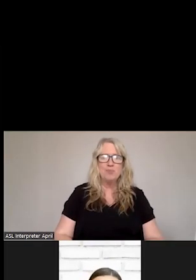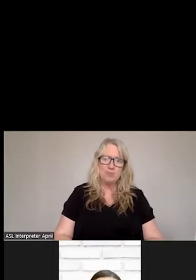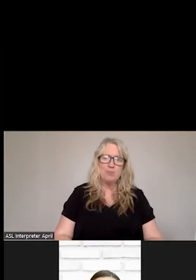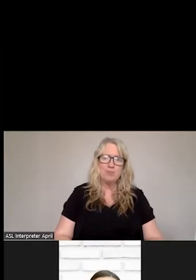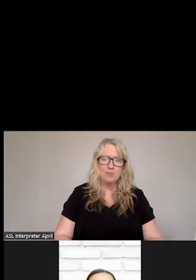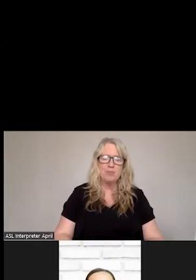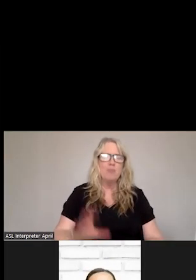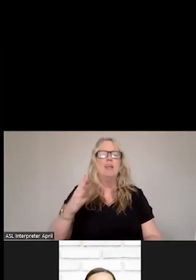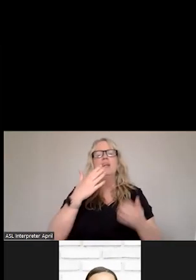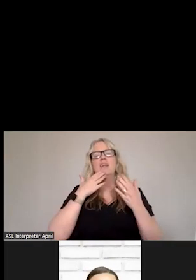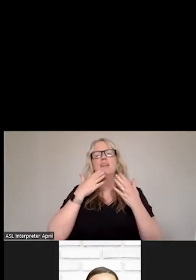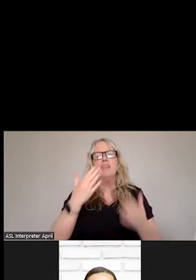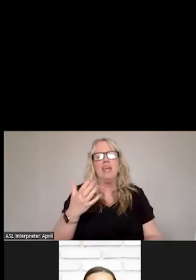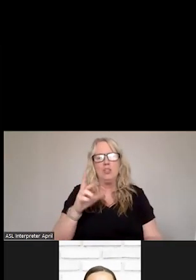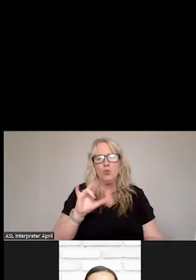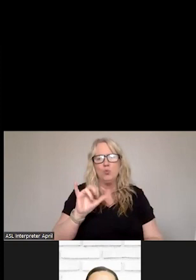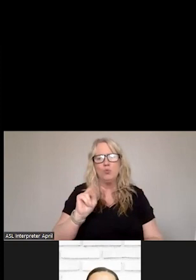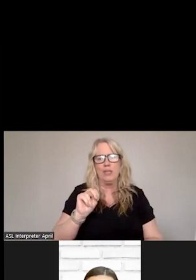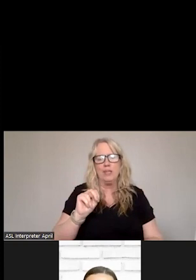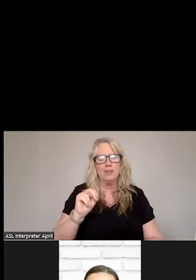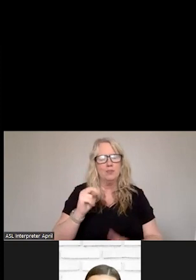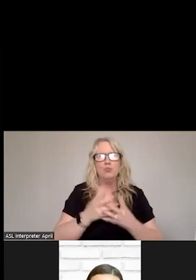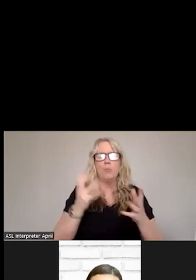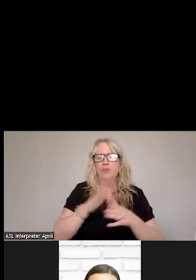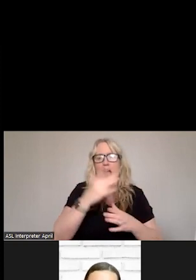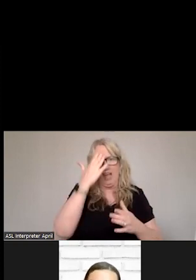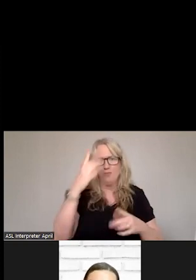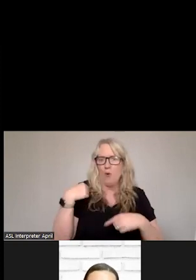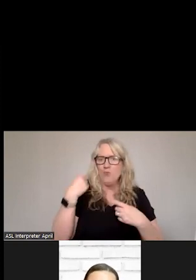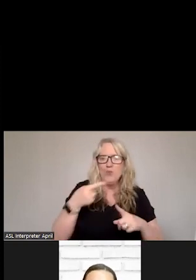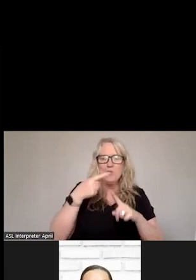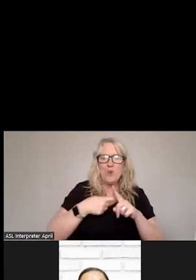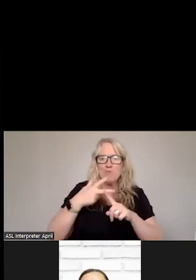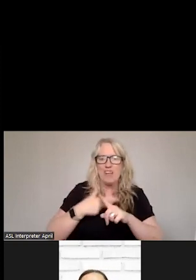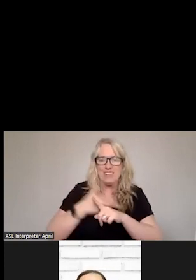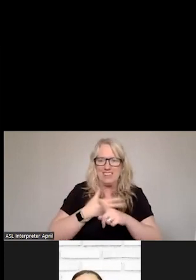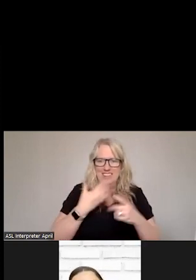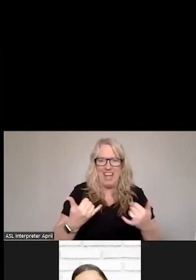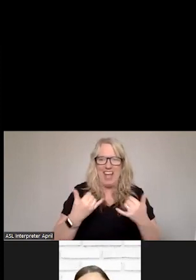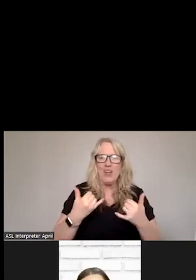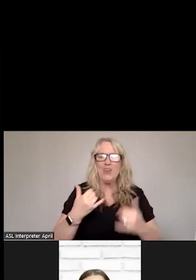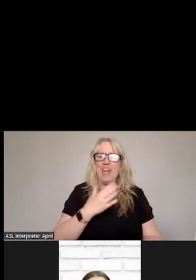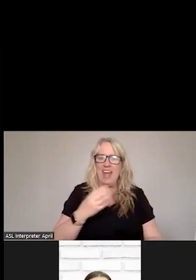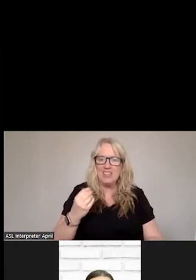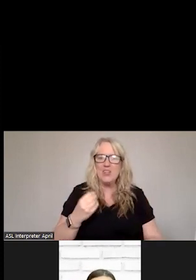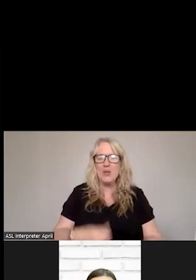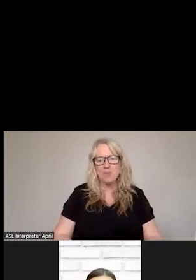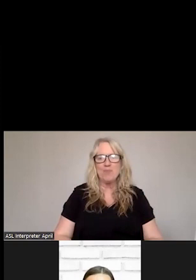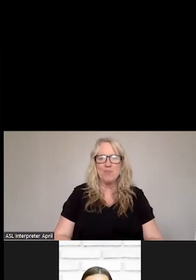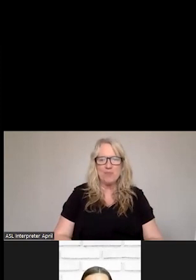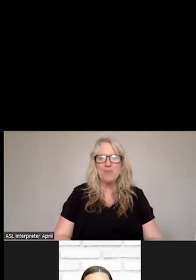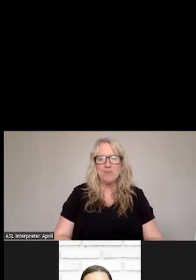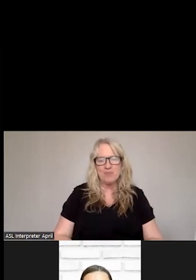Ren, thank you so much for sharing with us. I mean, I've known you for months now, and just have